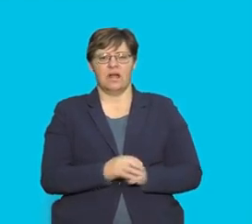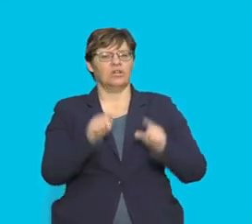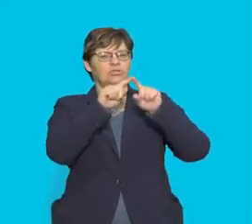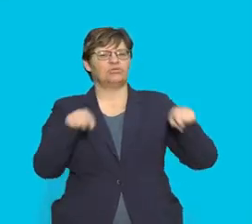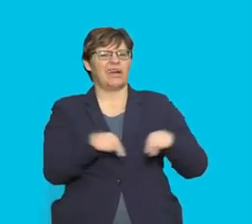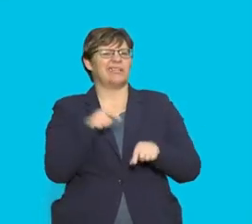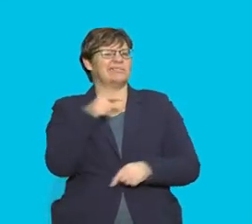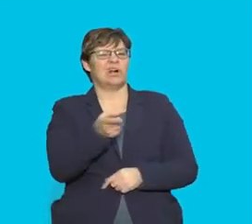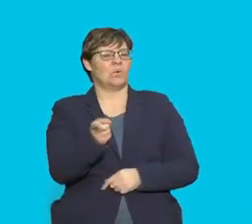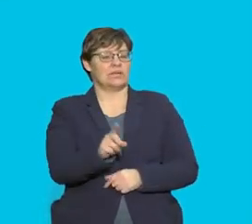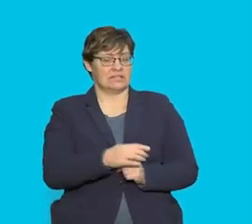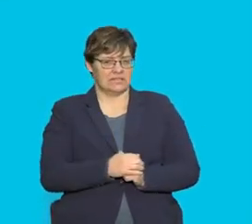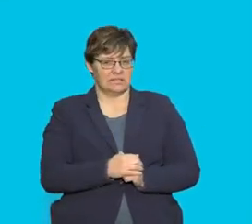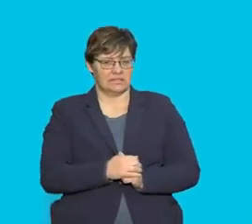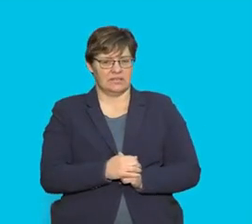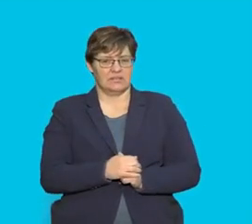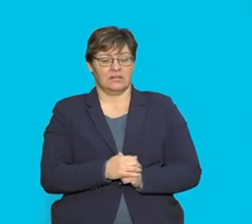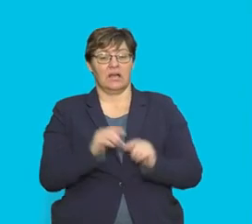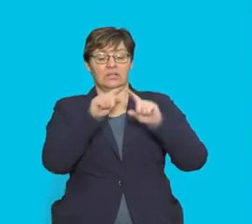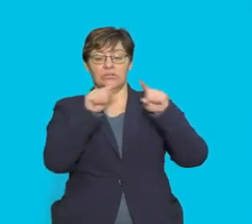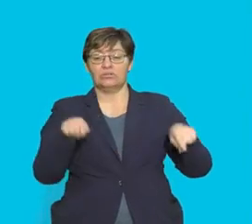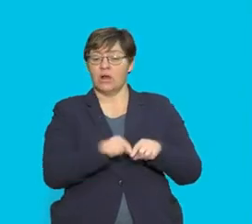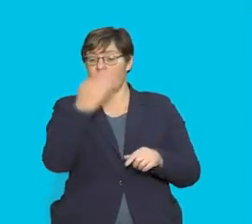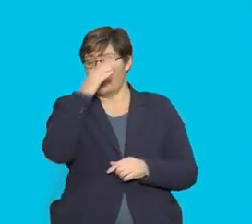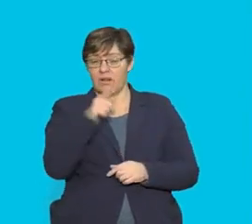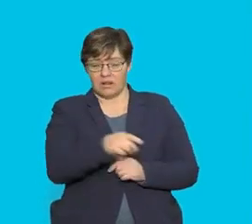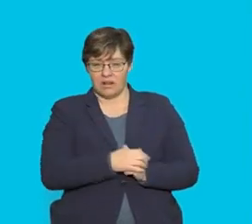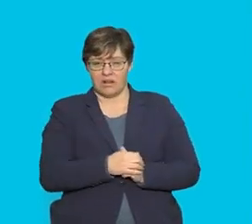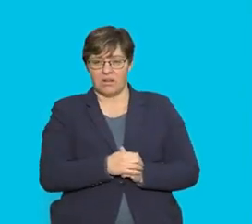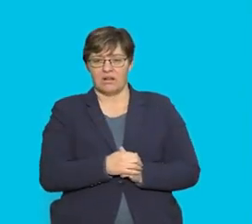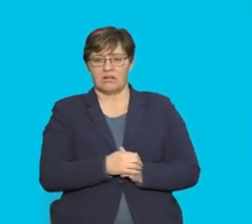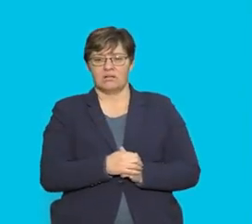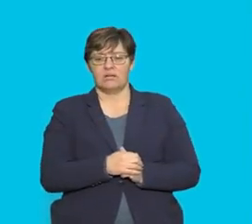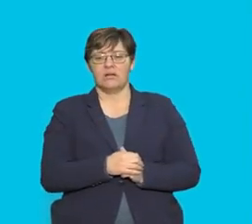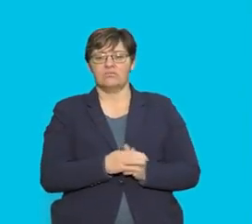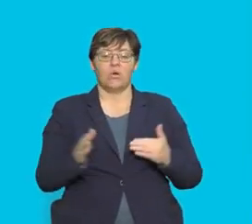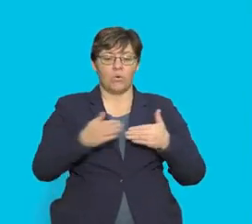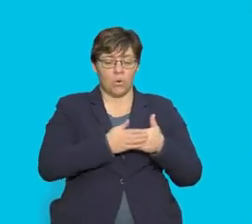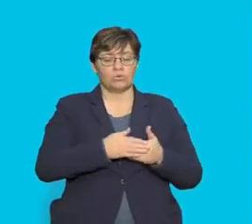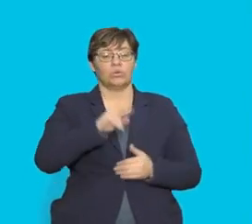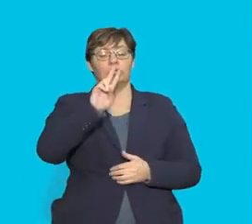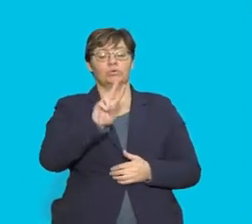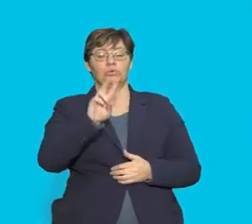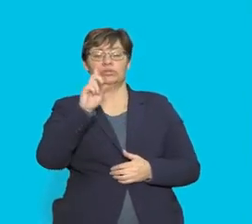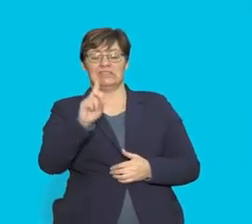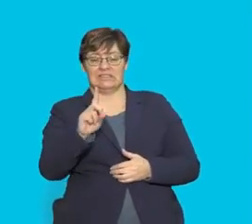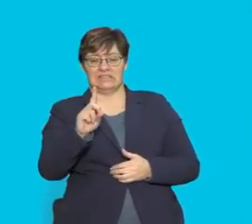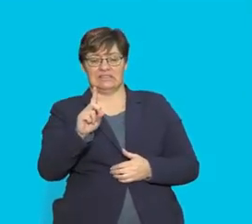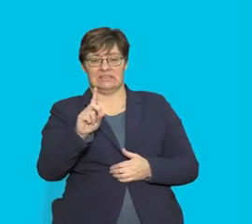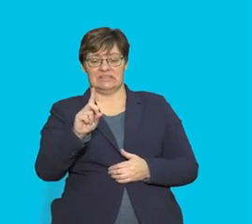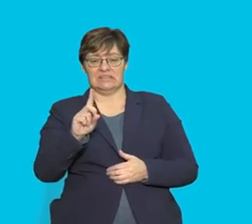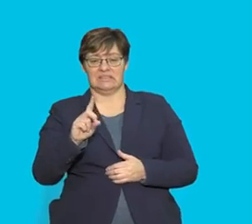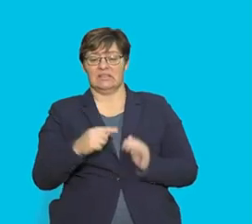what is a triangle, right? As I said, a triangle, we know this is a closed 2D shape. Why